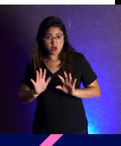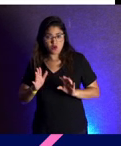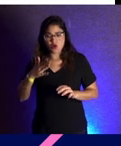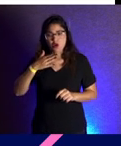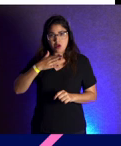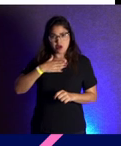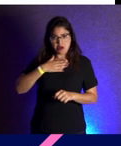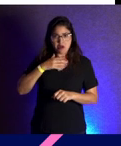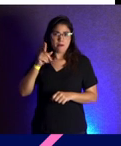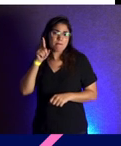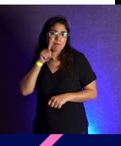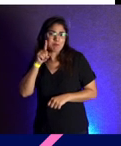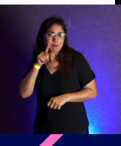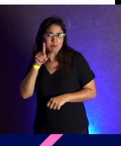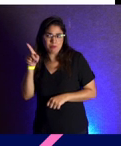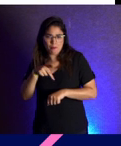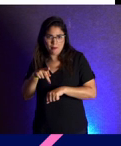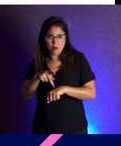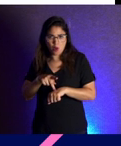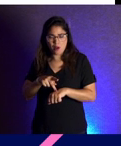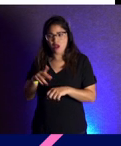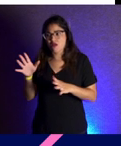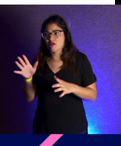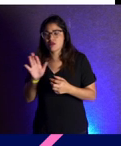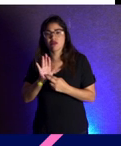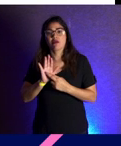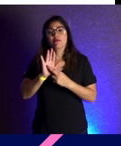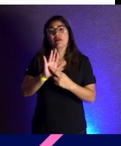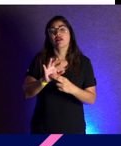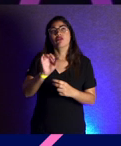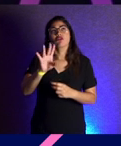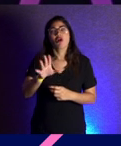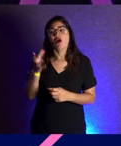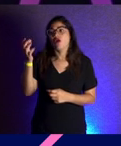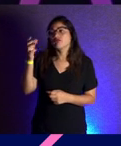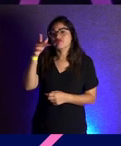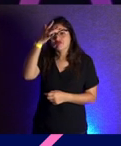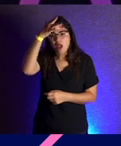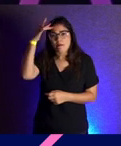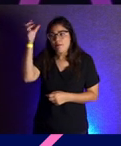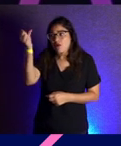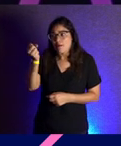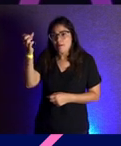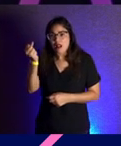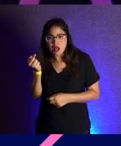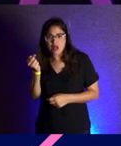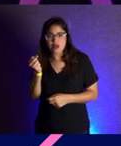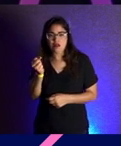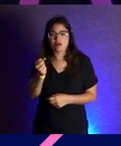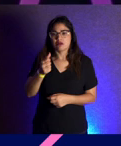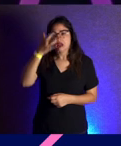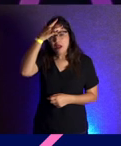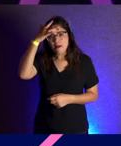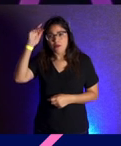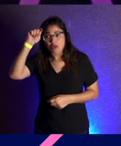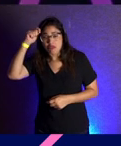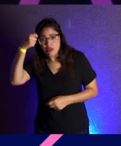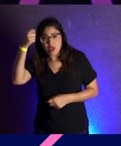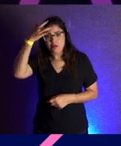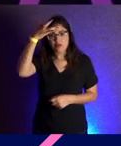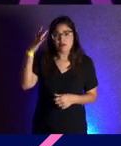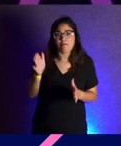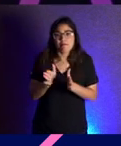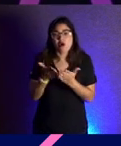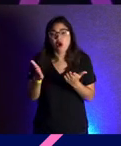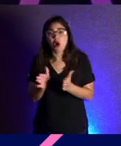universe? Does it only represent white people? Does it only represent black people? Does it only represent poor people? Or does it only represent middle class? Where